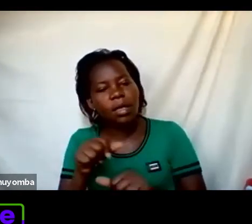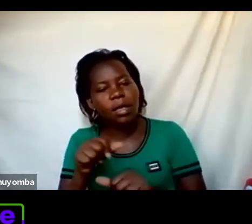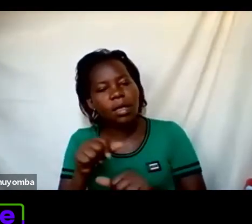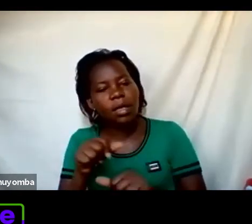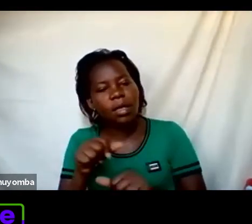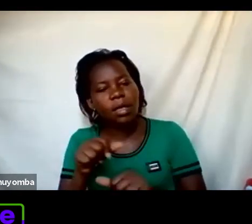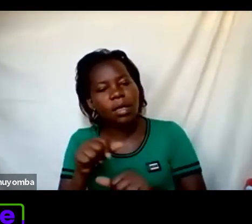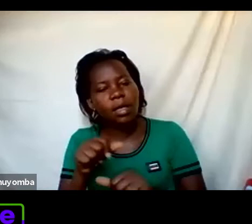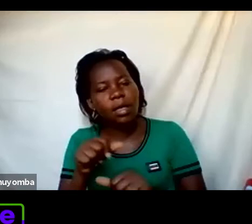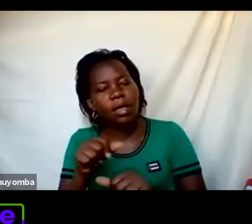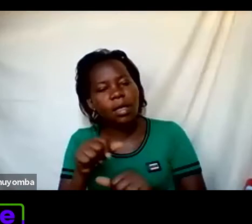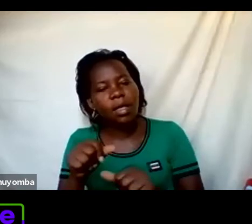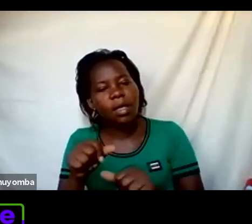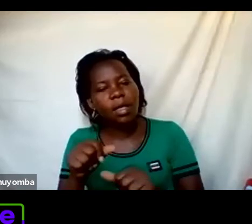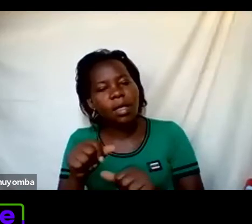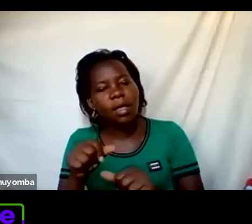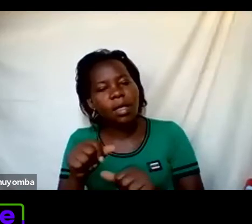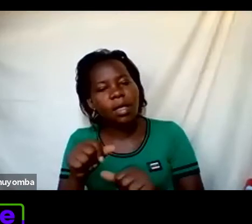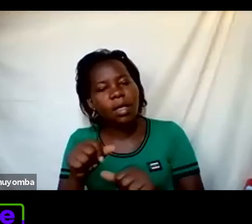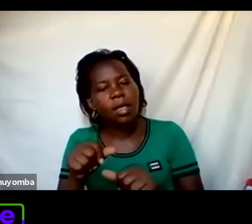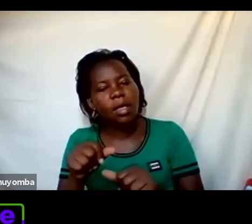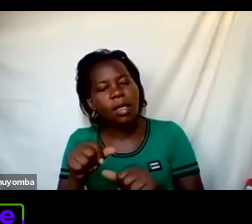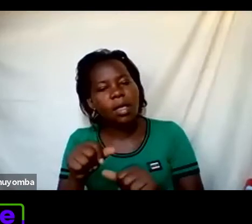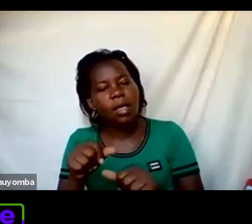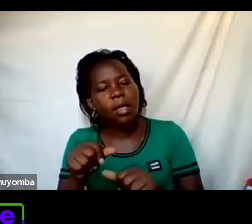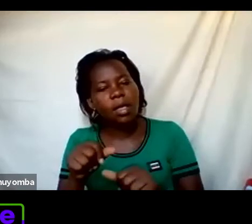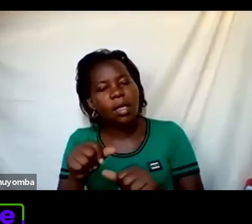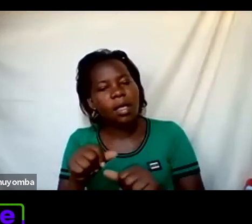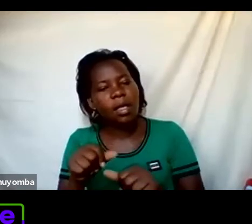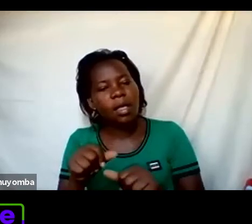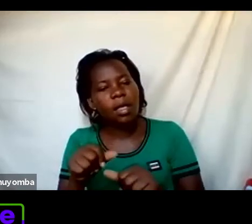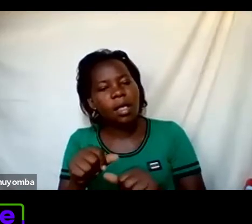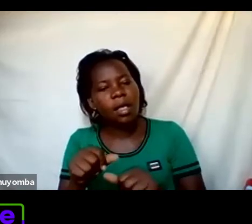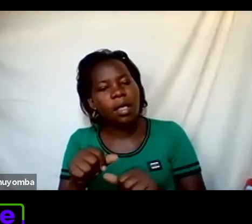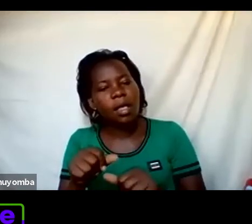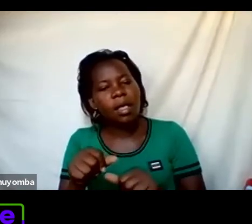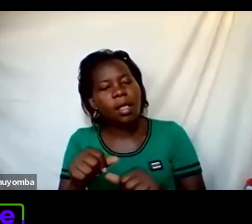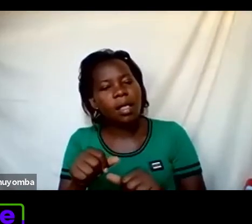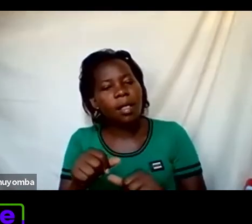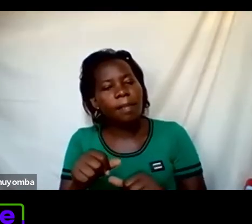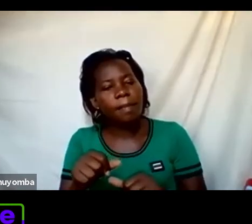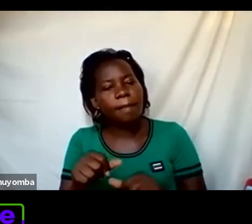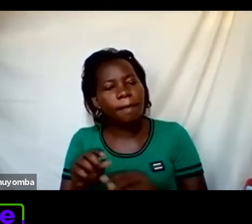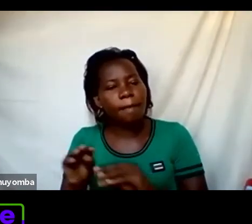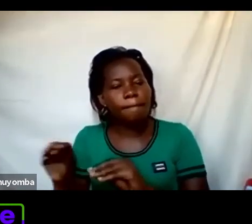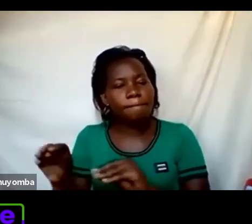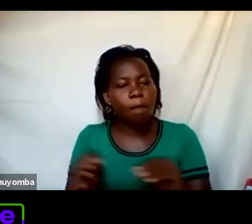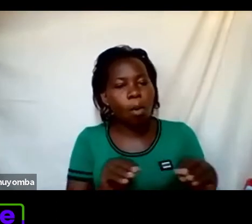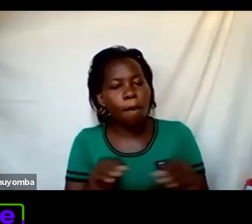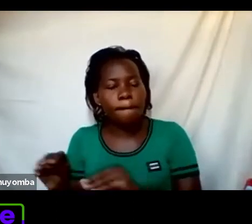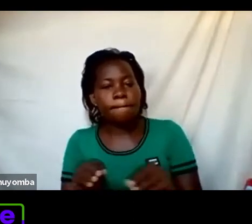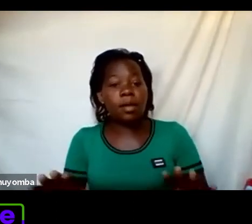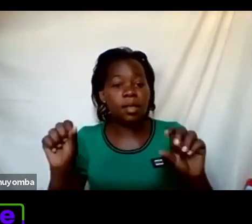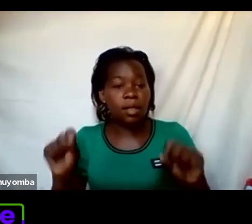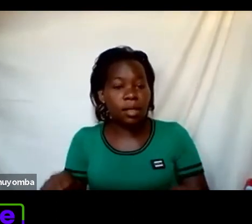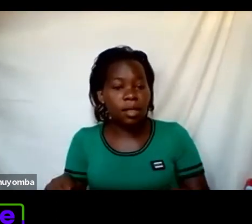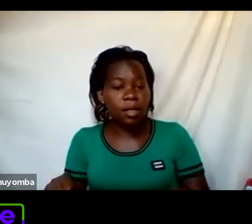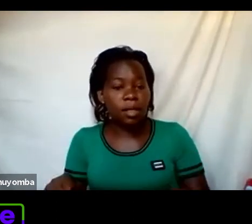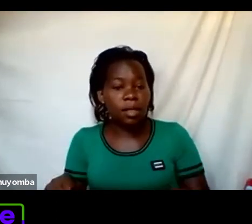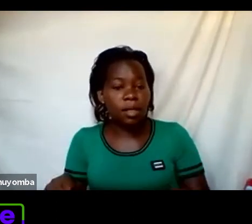be contained in areas as big as suitcase. Mobile market, but can be set up as big as a